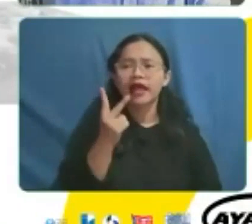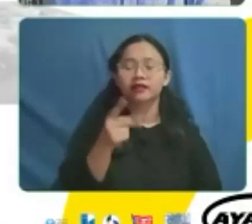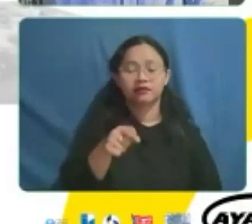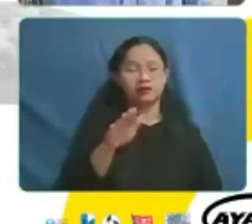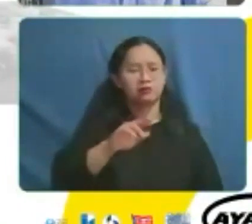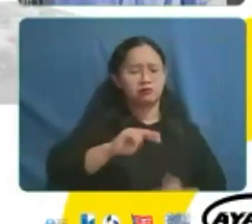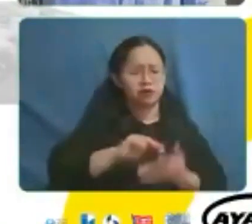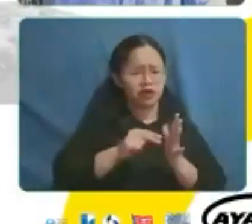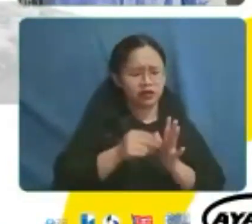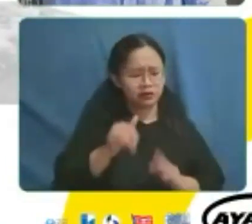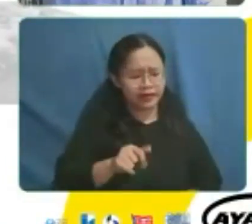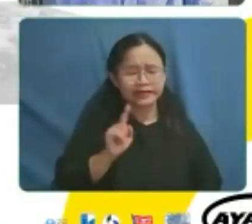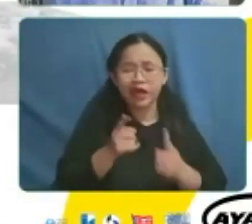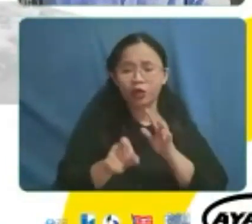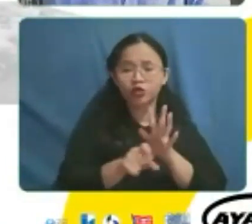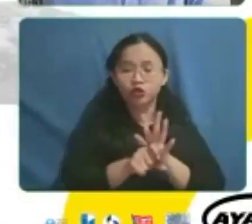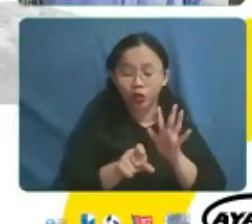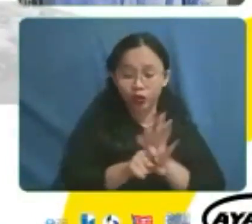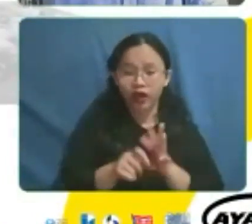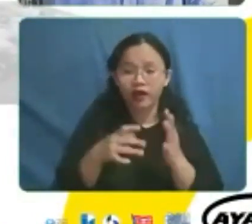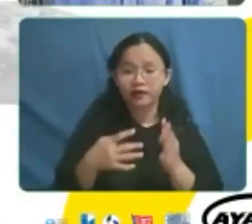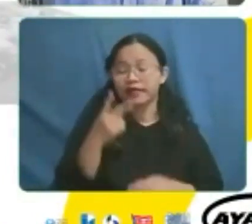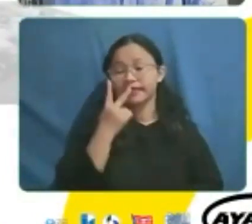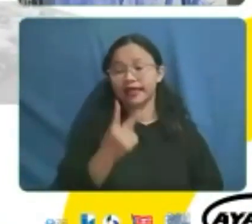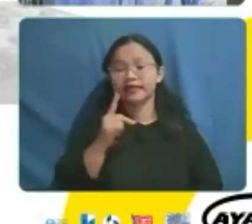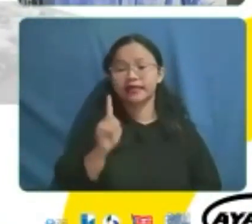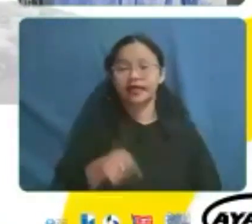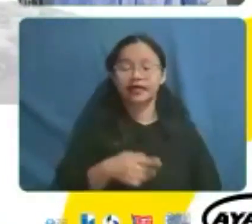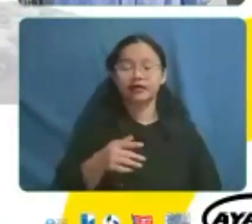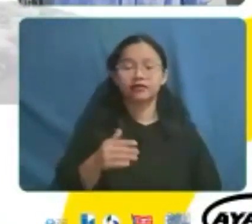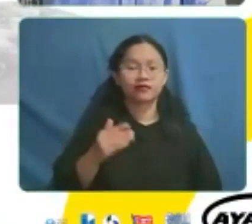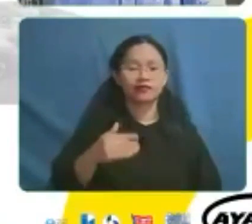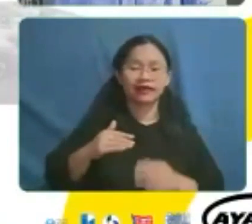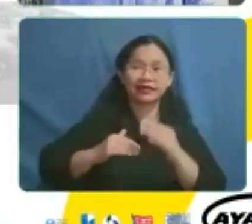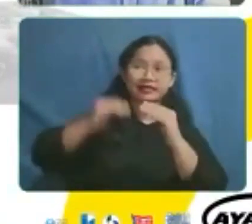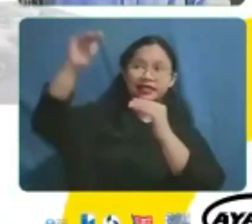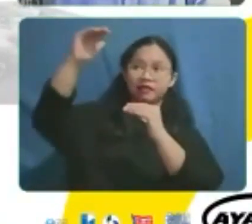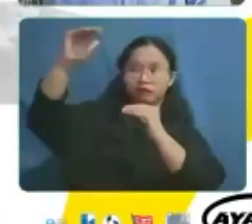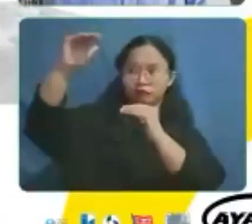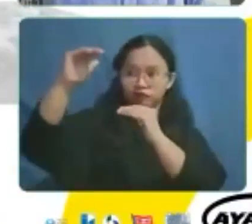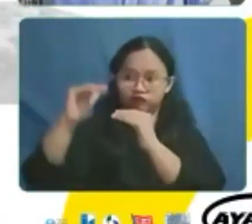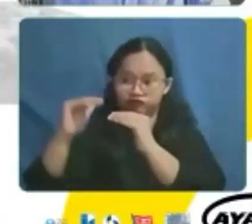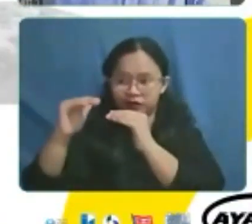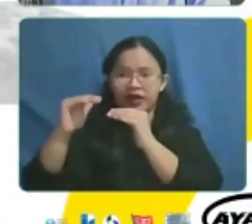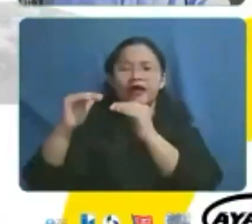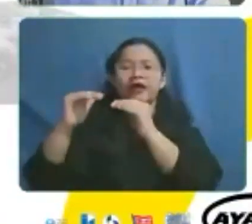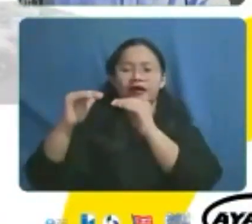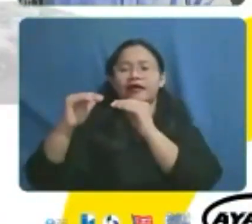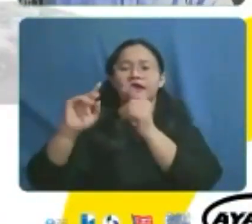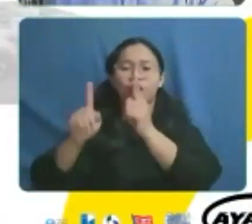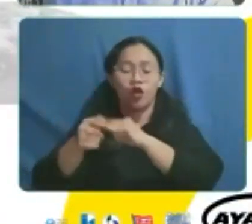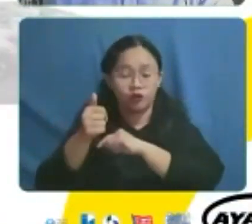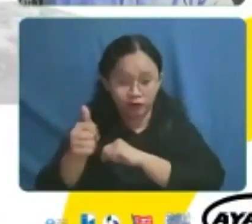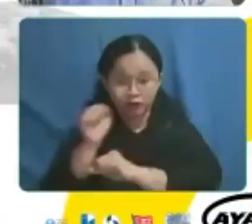is some increasing change, increasing reduction, but going from moderate to low is where you will see the